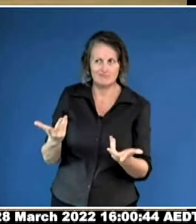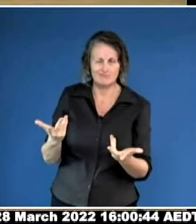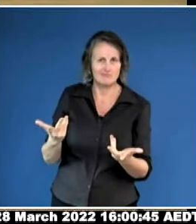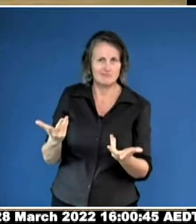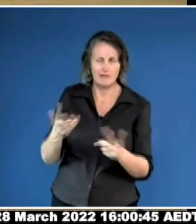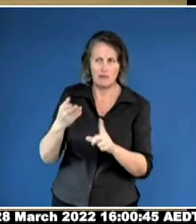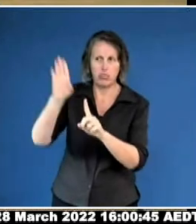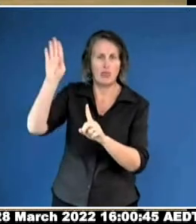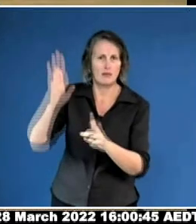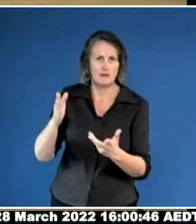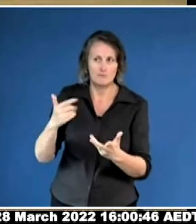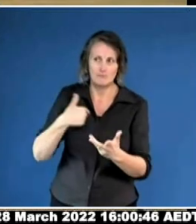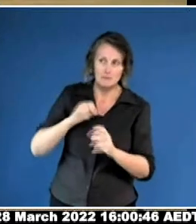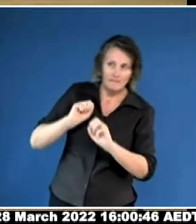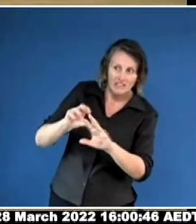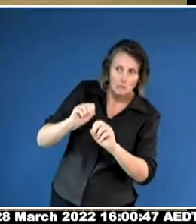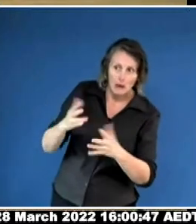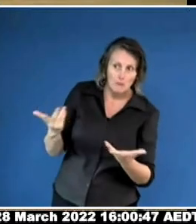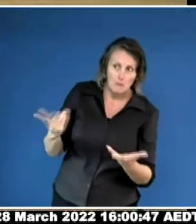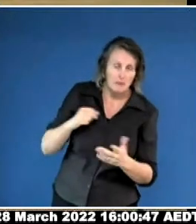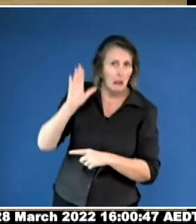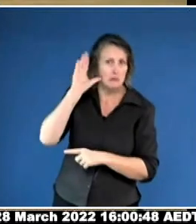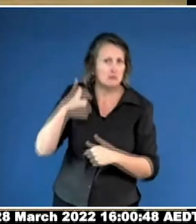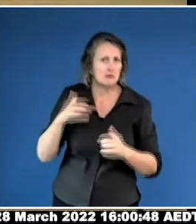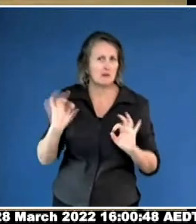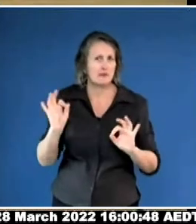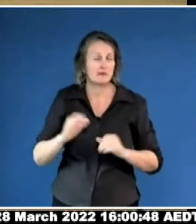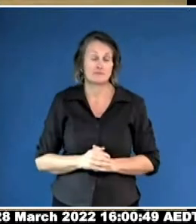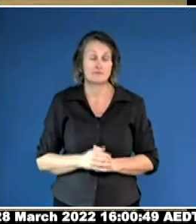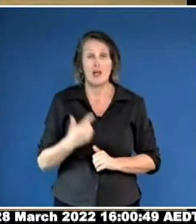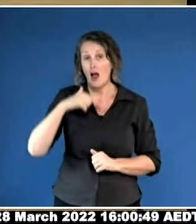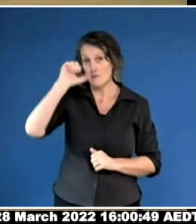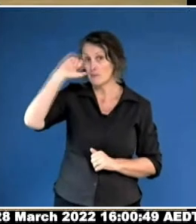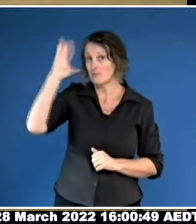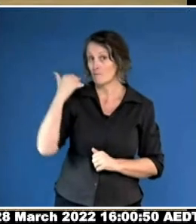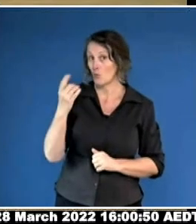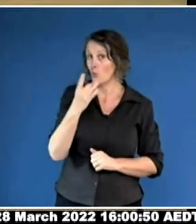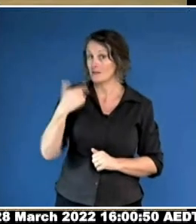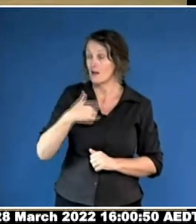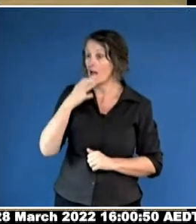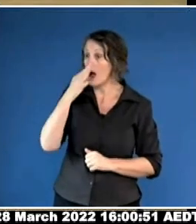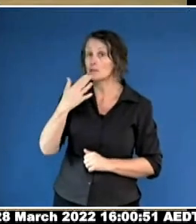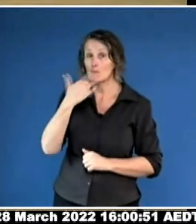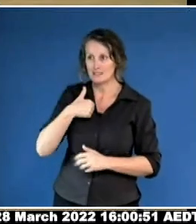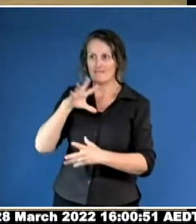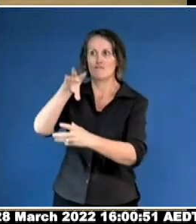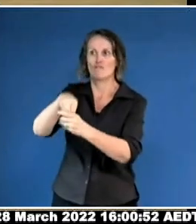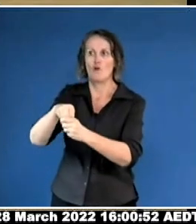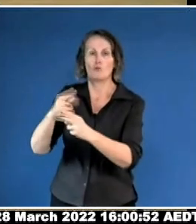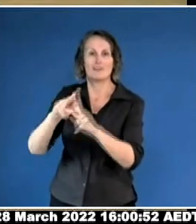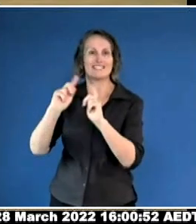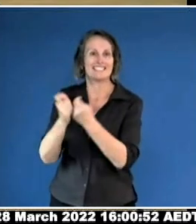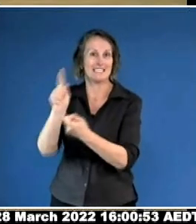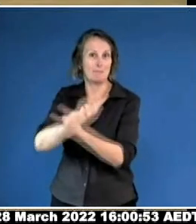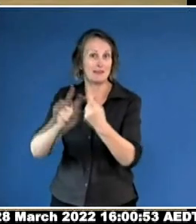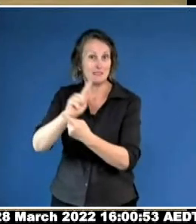and that my feedback is not worthy or valuable. Once I requested the provider have a team meeting that included me, they